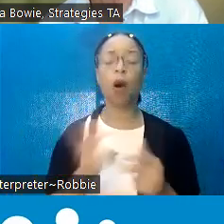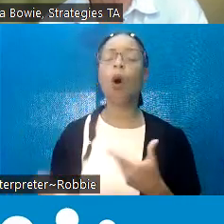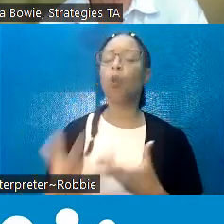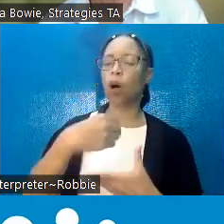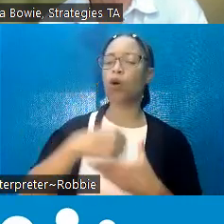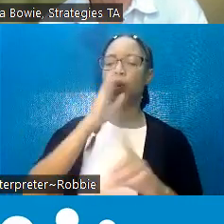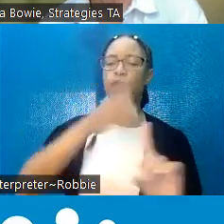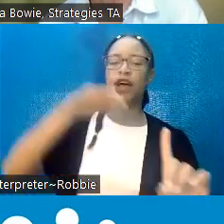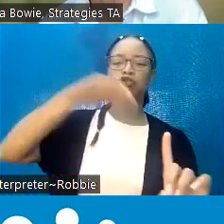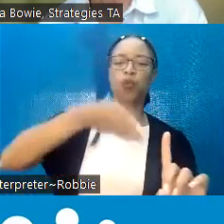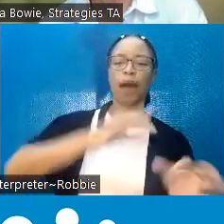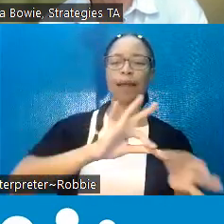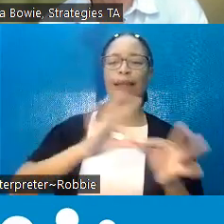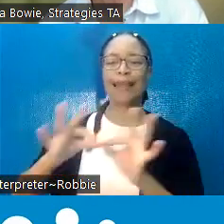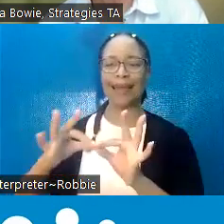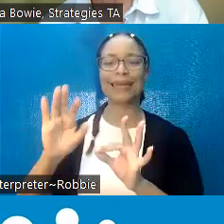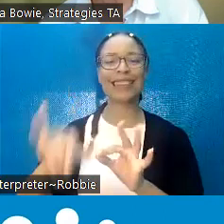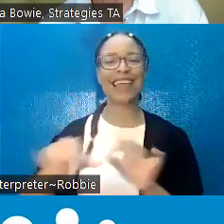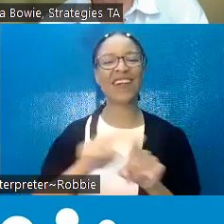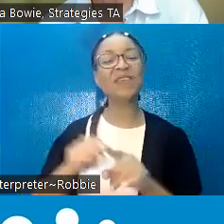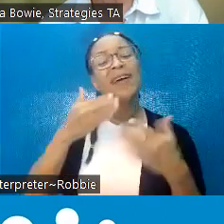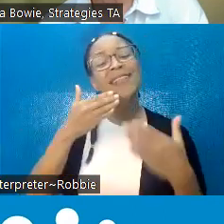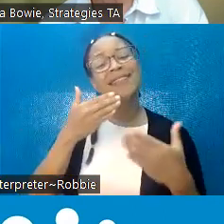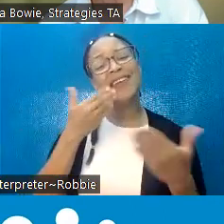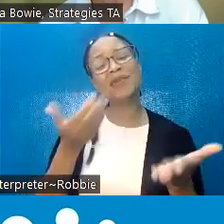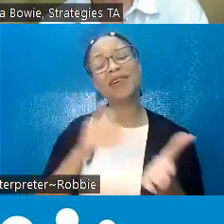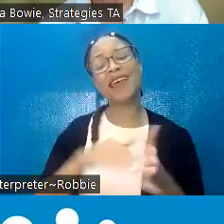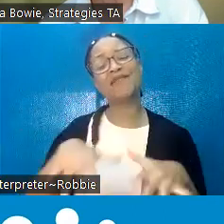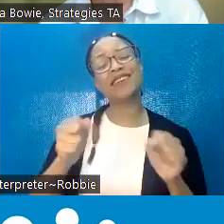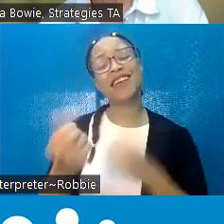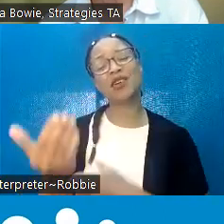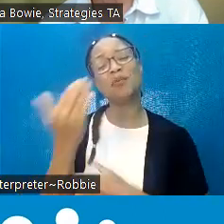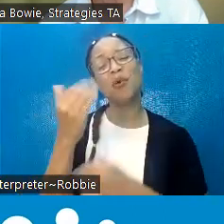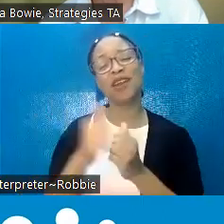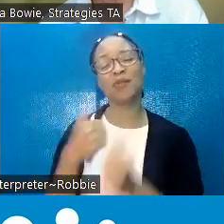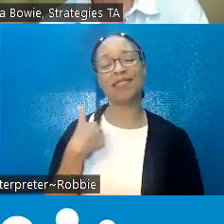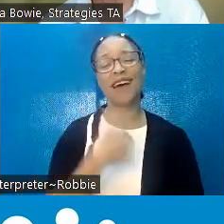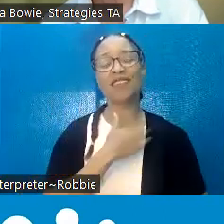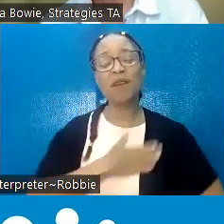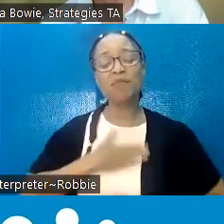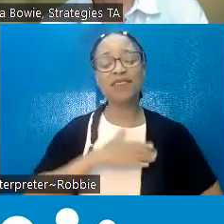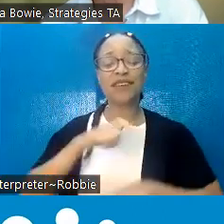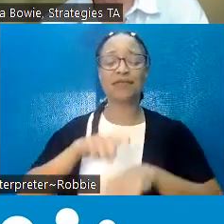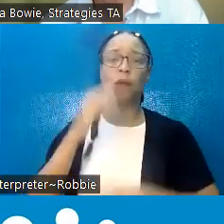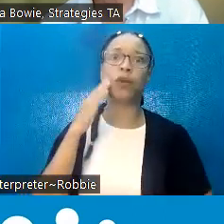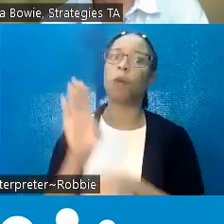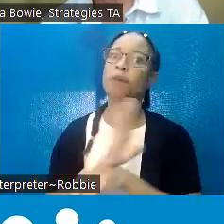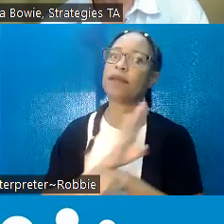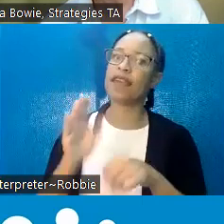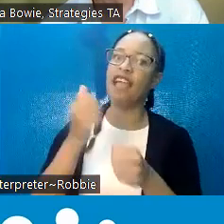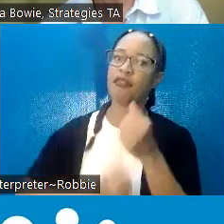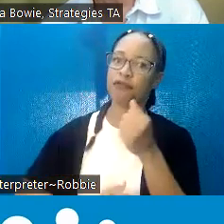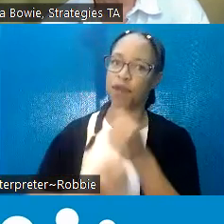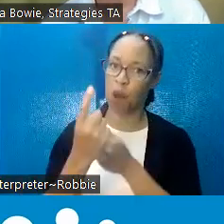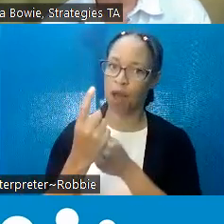link to that as well. So thank you again for spending your morning with us. We appreciate your time. We know how busy everyone is,